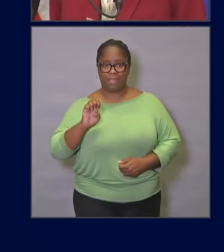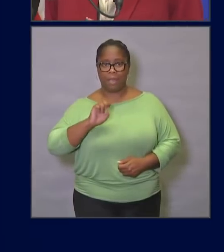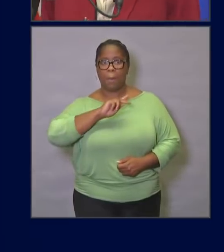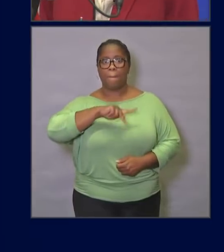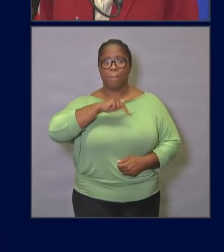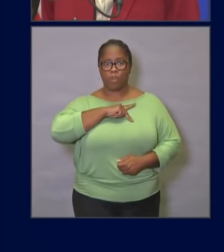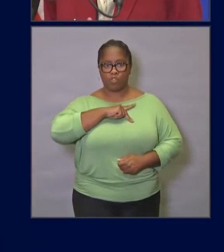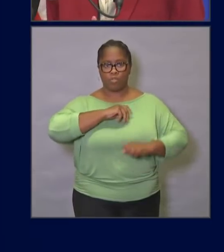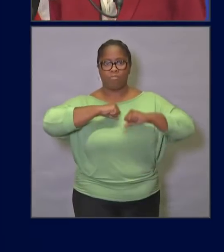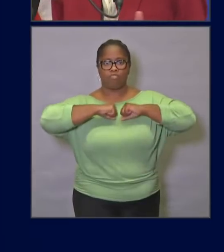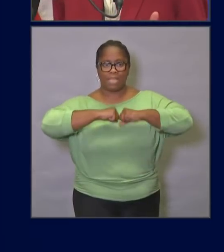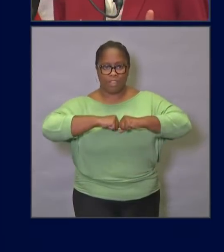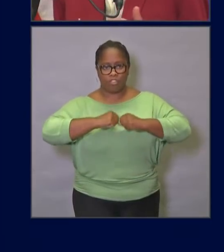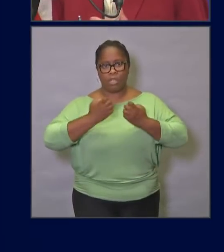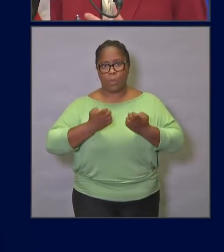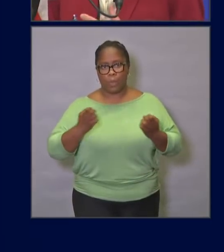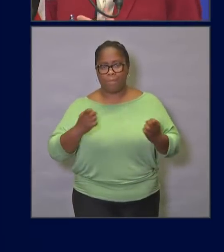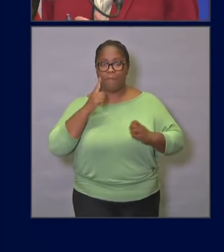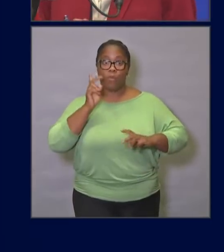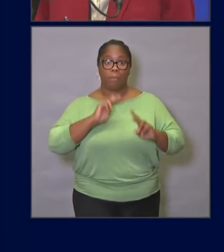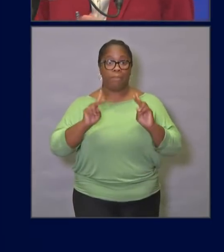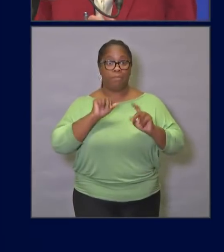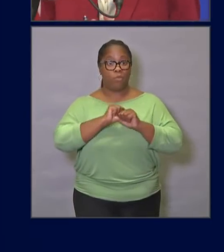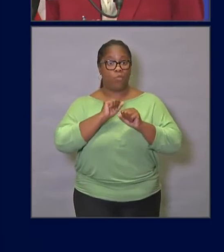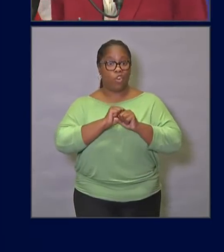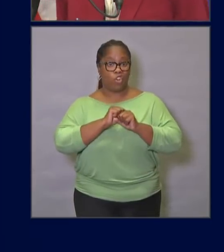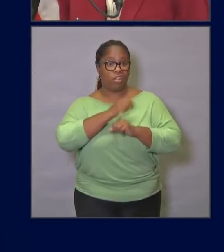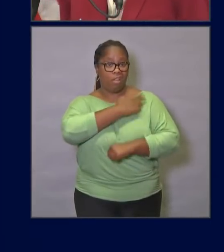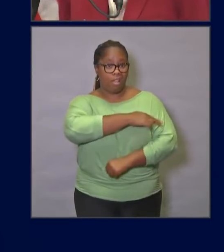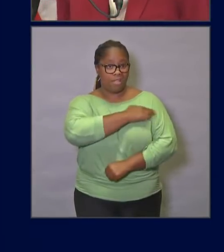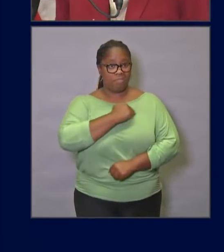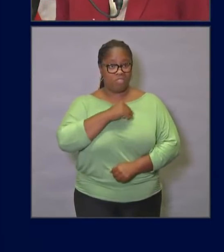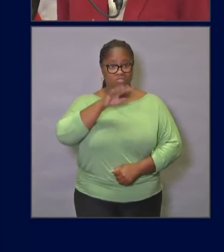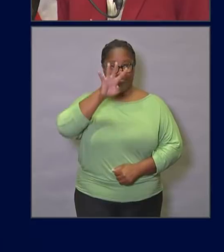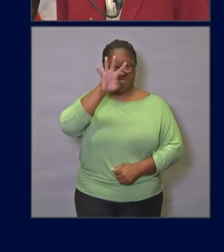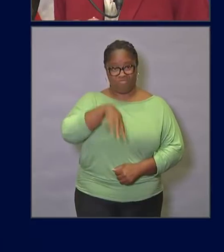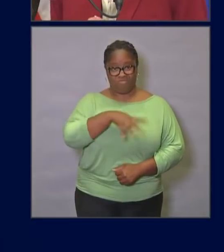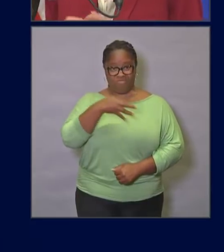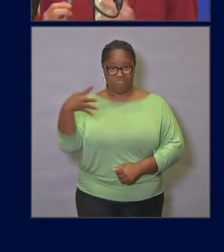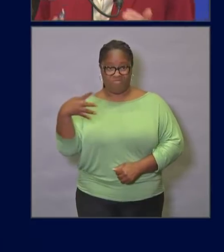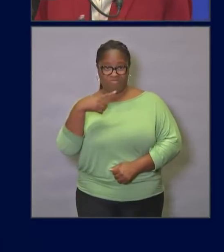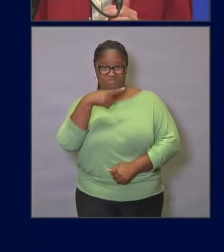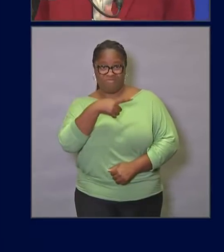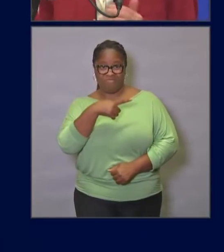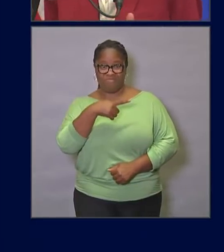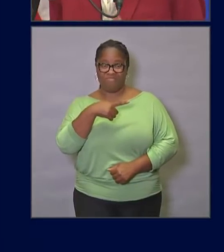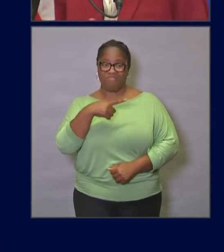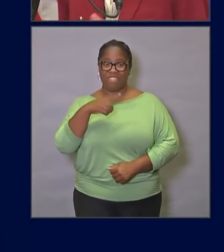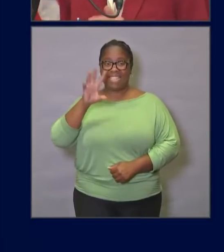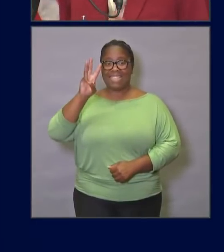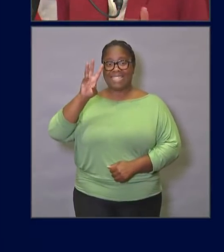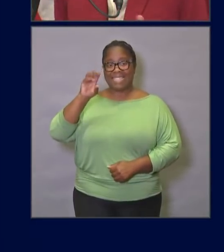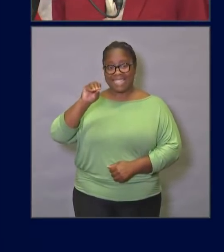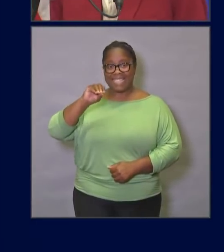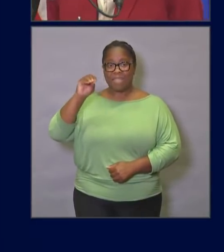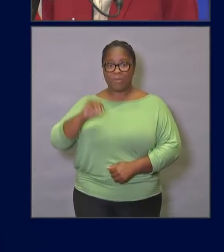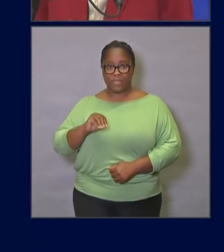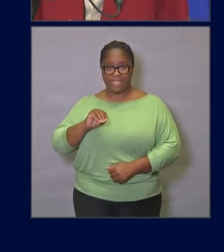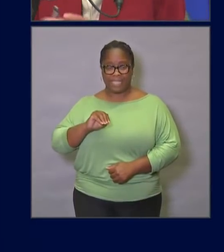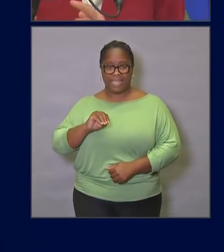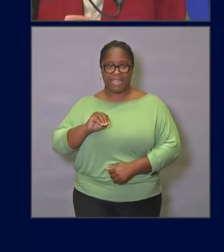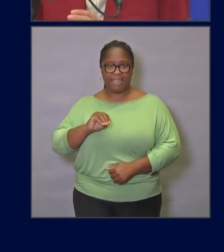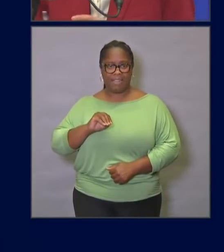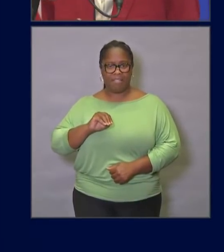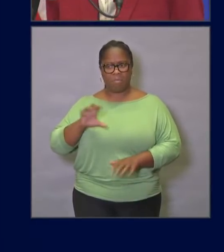working at our hospitals. And you'll see on this slide that all of our hospitals, it's that at least 60% of our hospitals